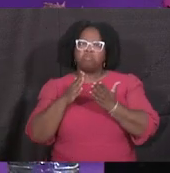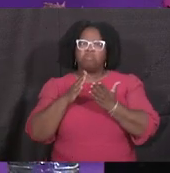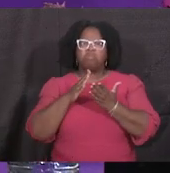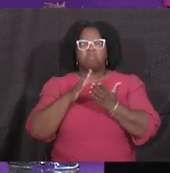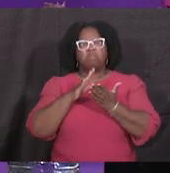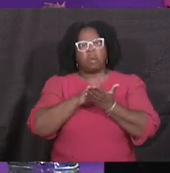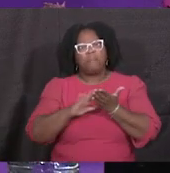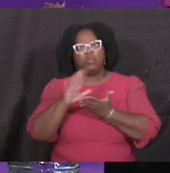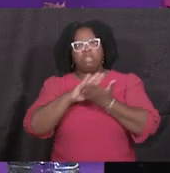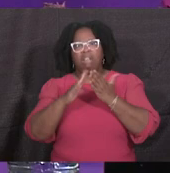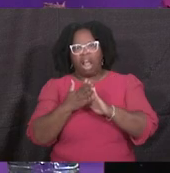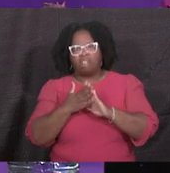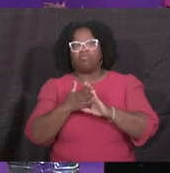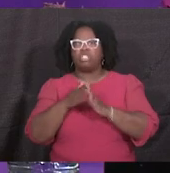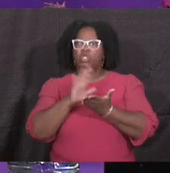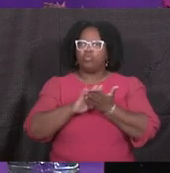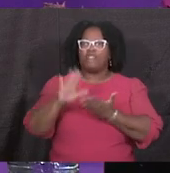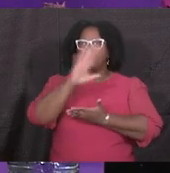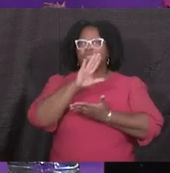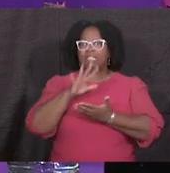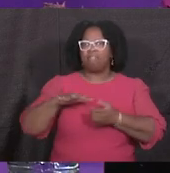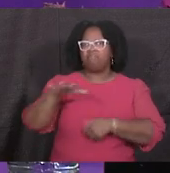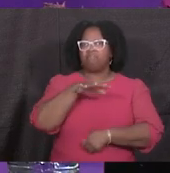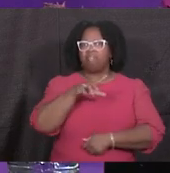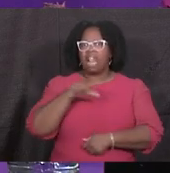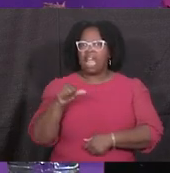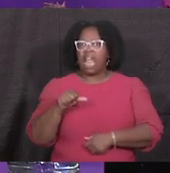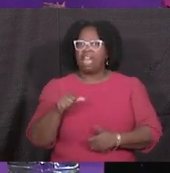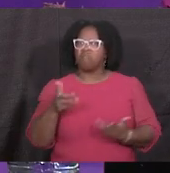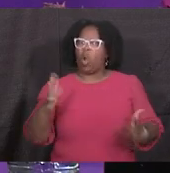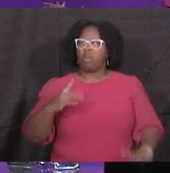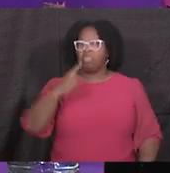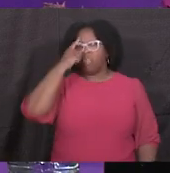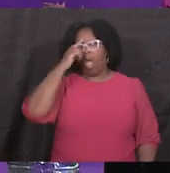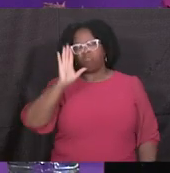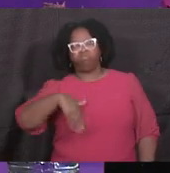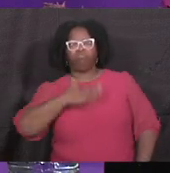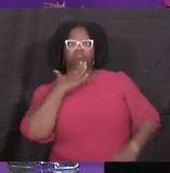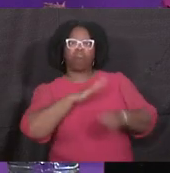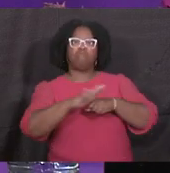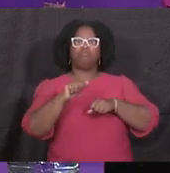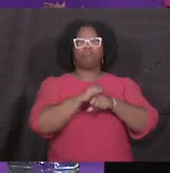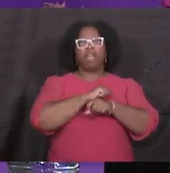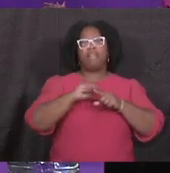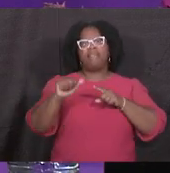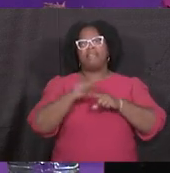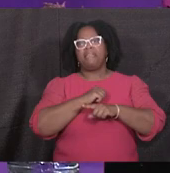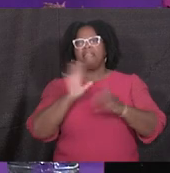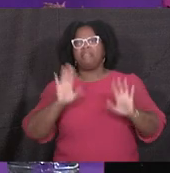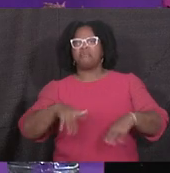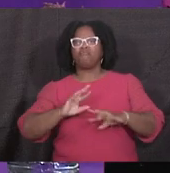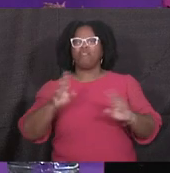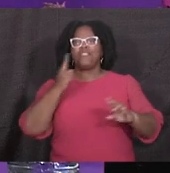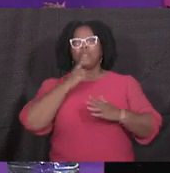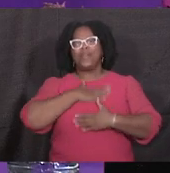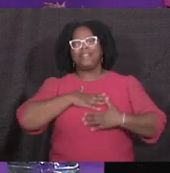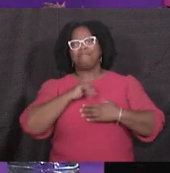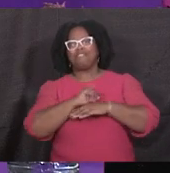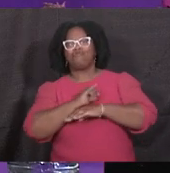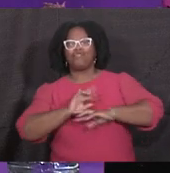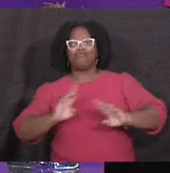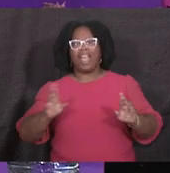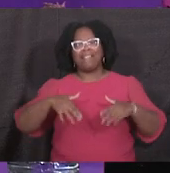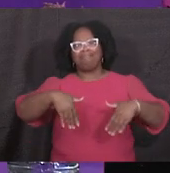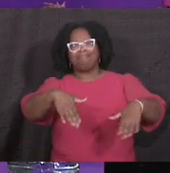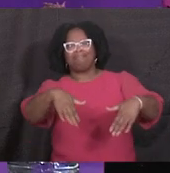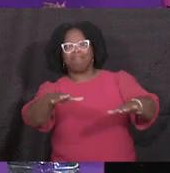universities across LA. They thought they had the training. They thought they were getting their participants ready to go into the entertainment industry, but